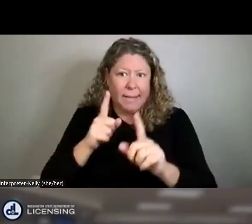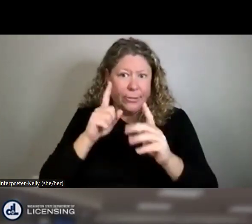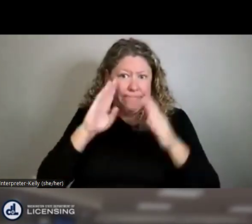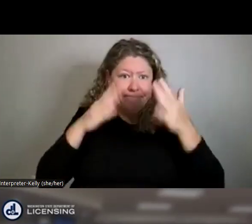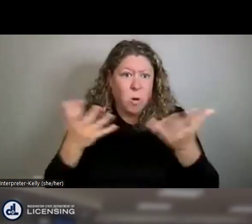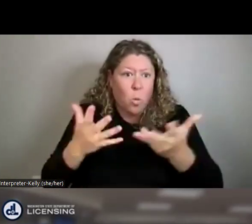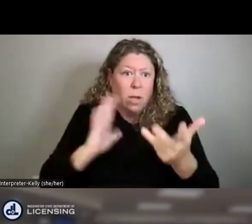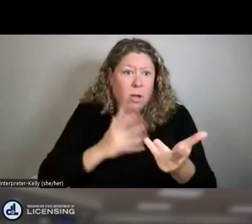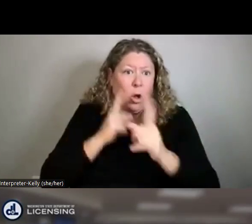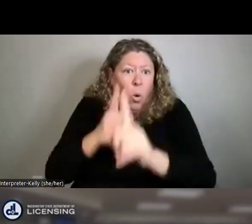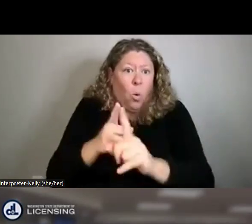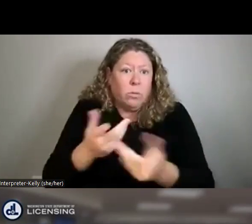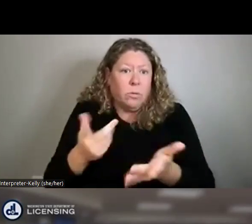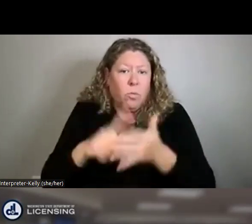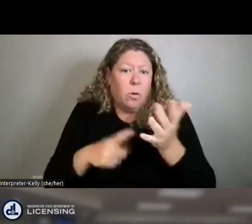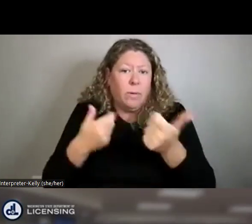and what are we trying to get out of this?